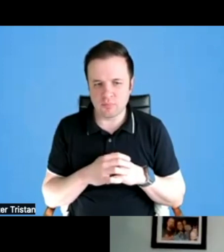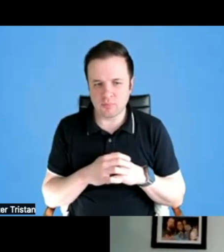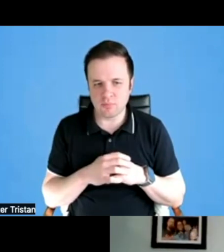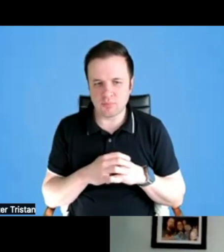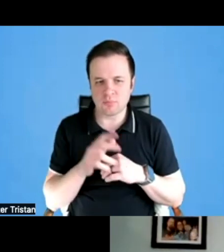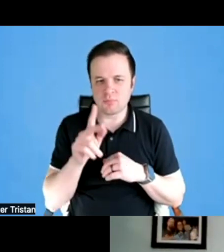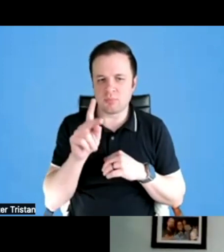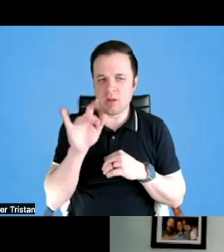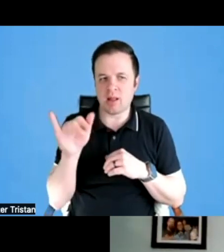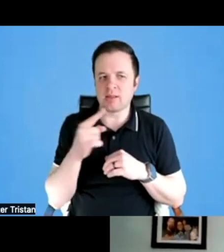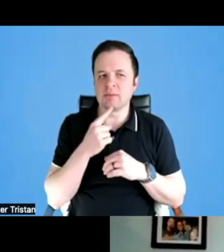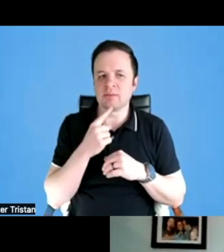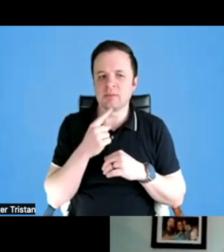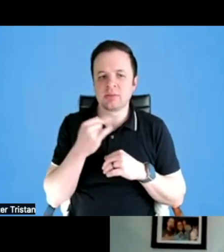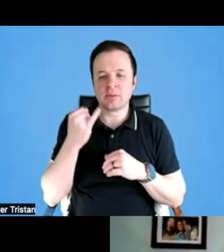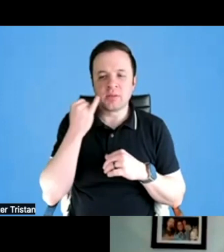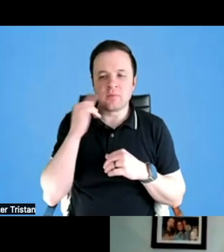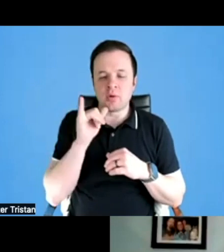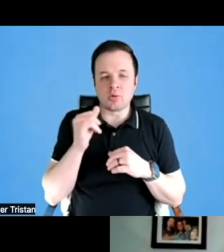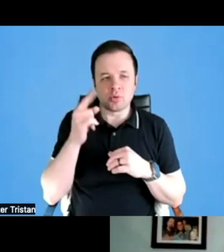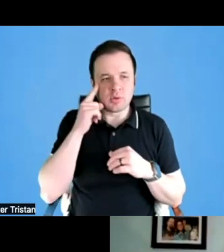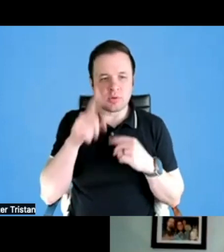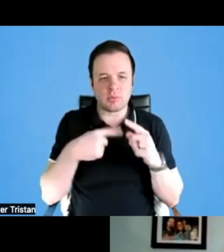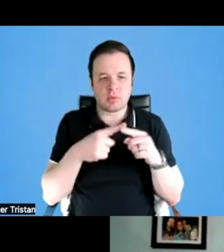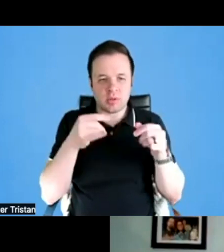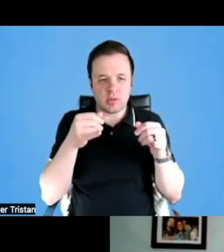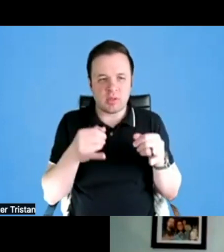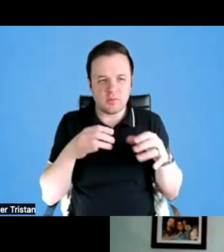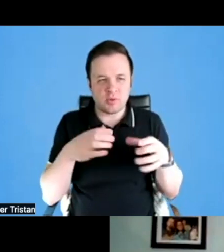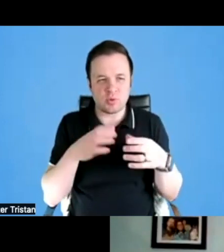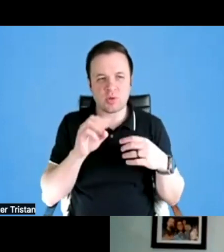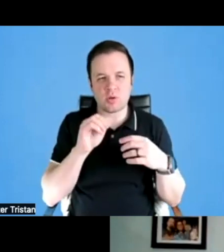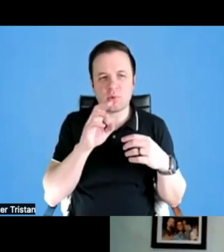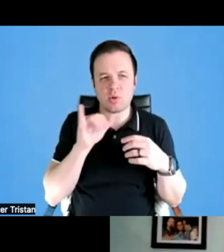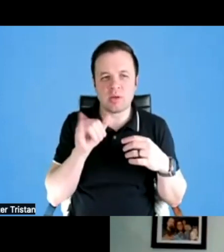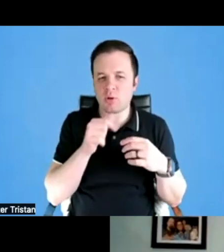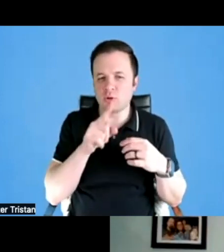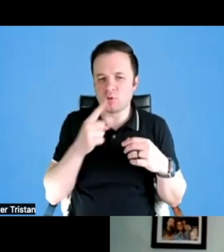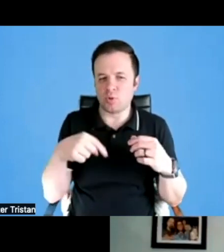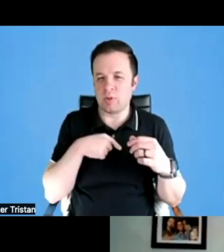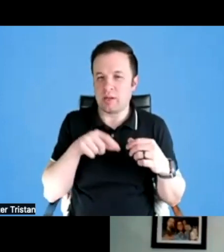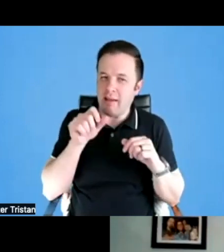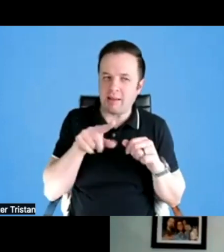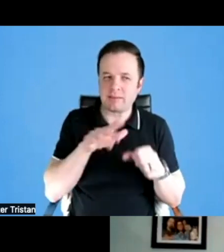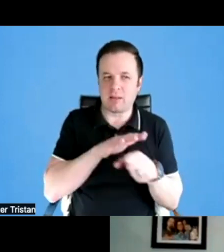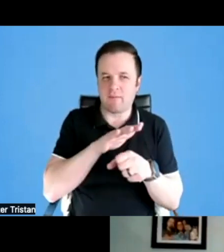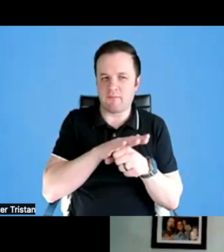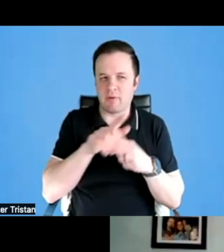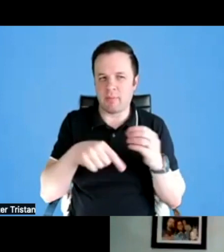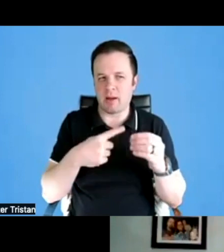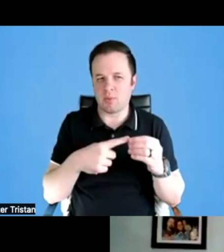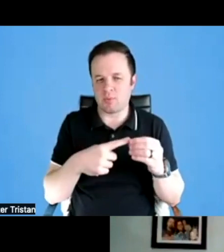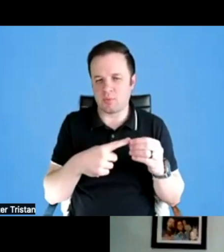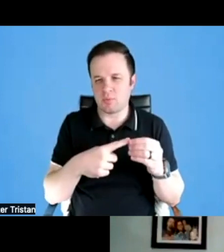Jill, I also think if you go down to the individual community, also thinking about, I'm just not sure that we ask enough about